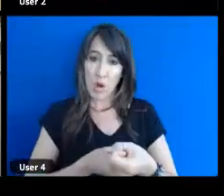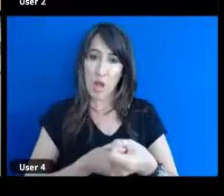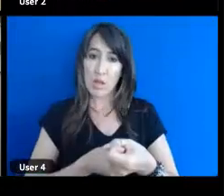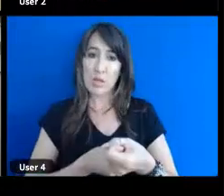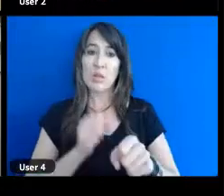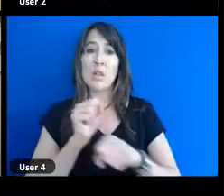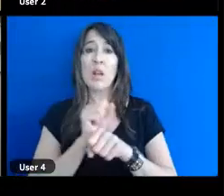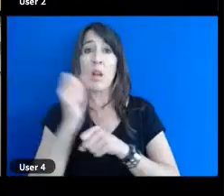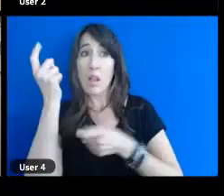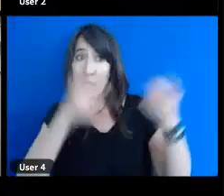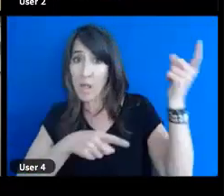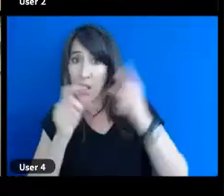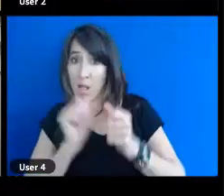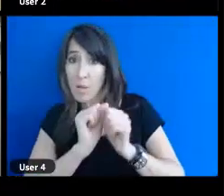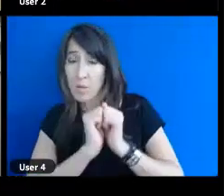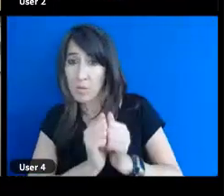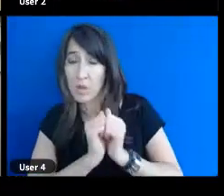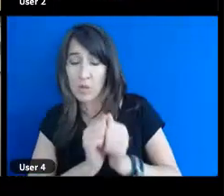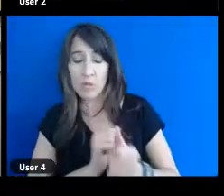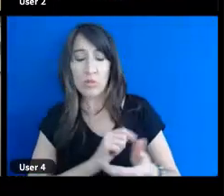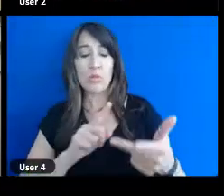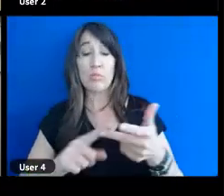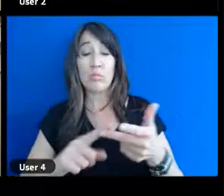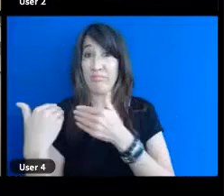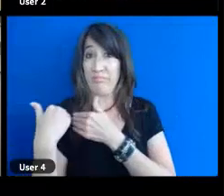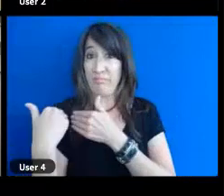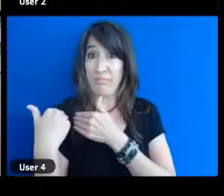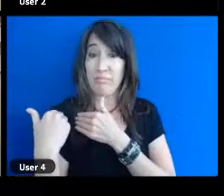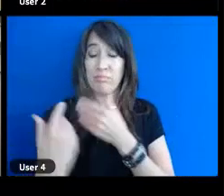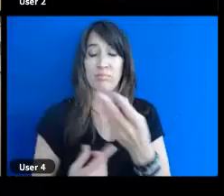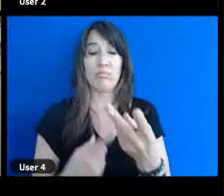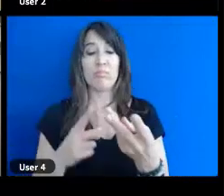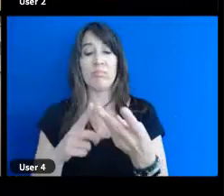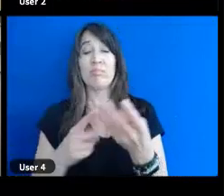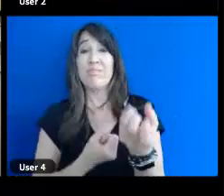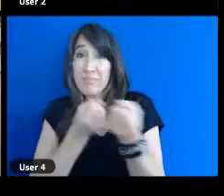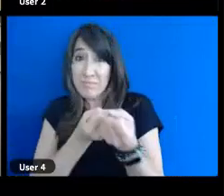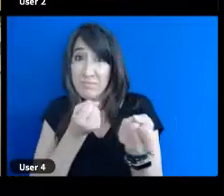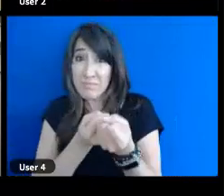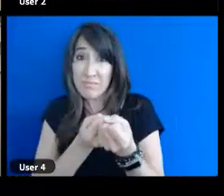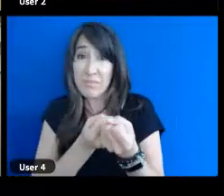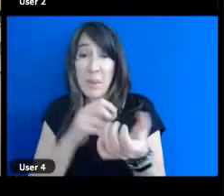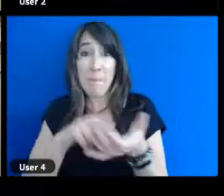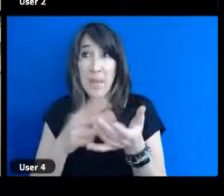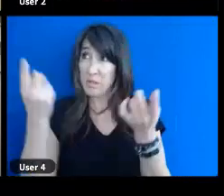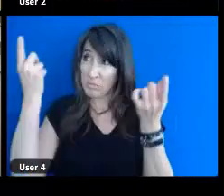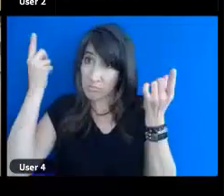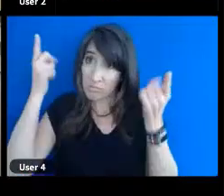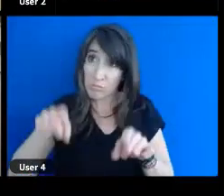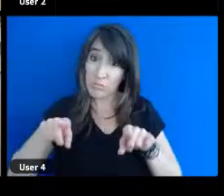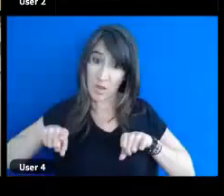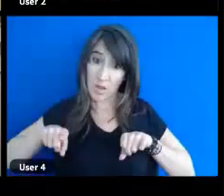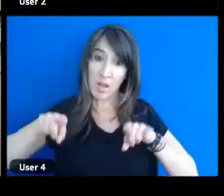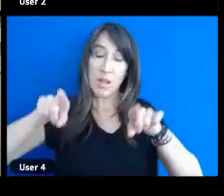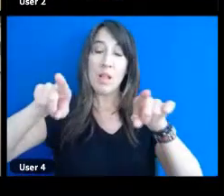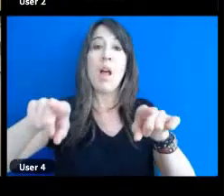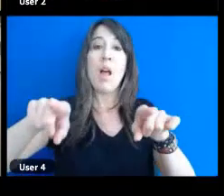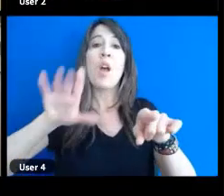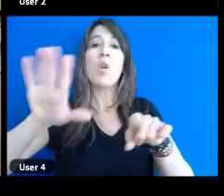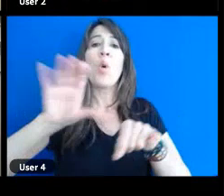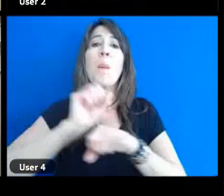is built on trust, collaboration, responsibility, and support. And so it's